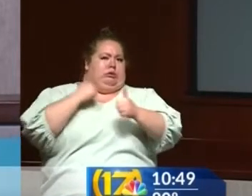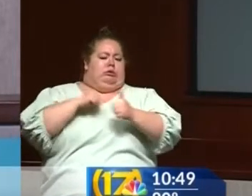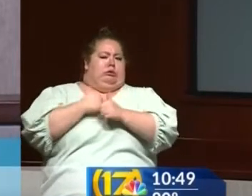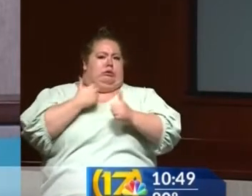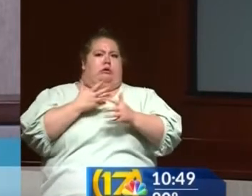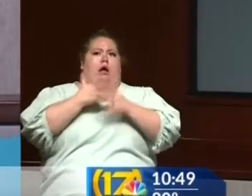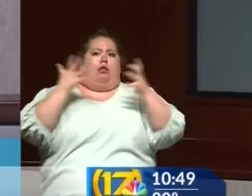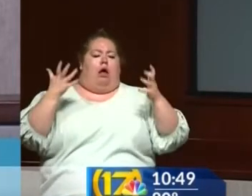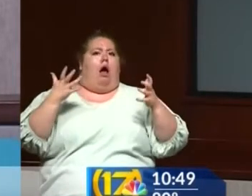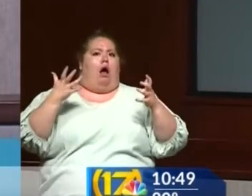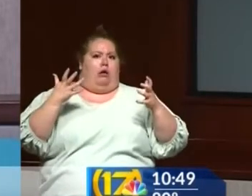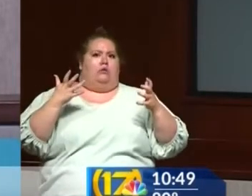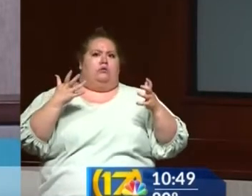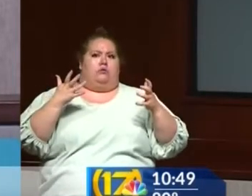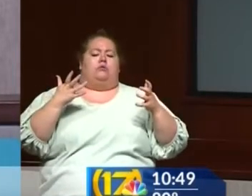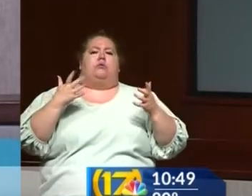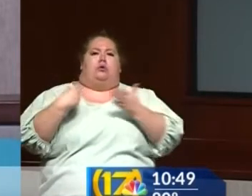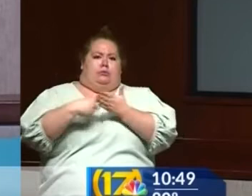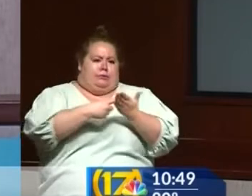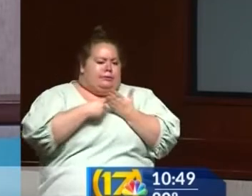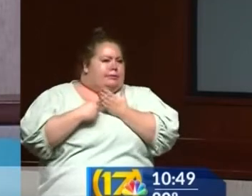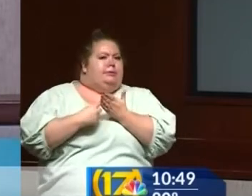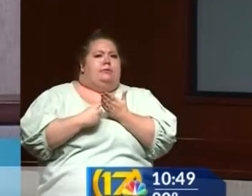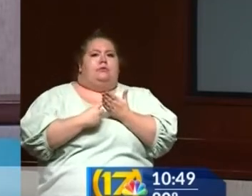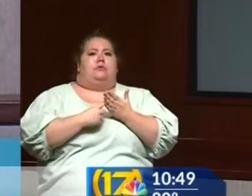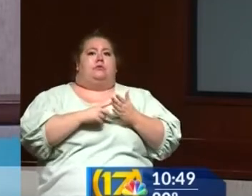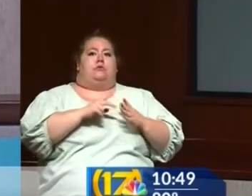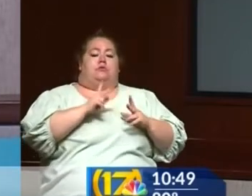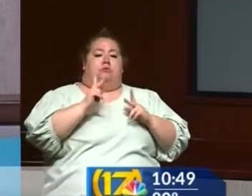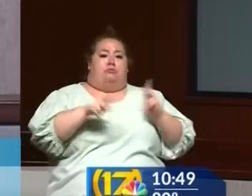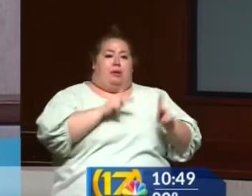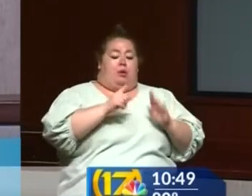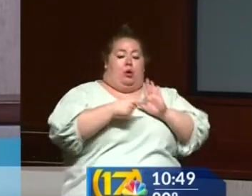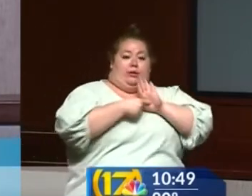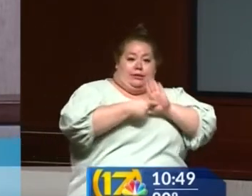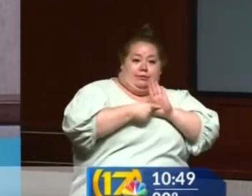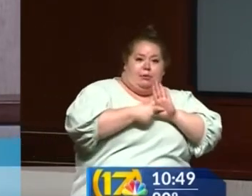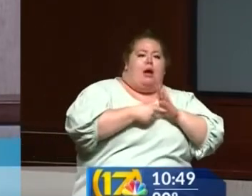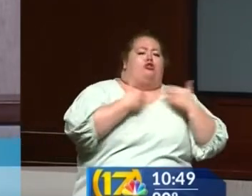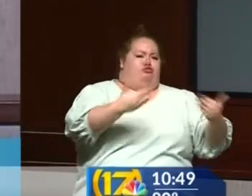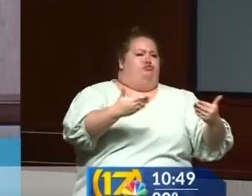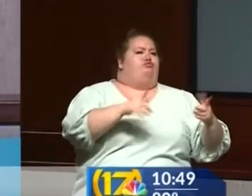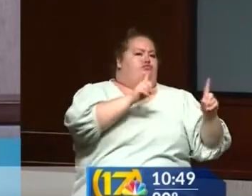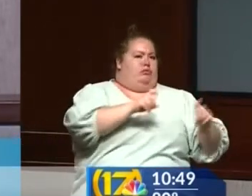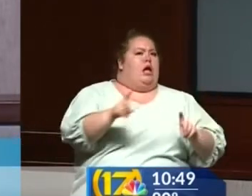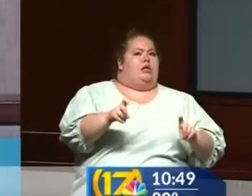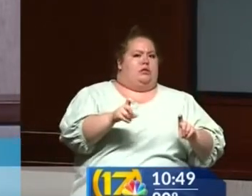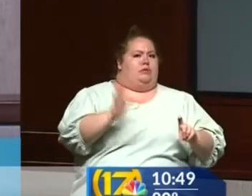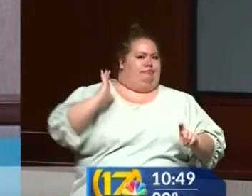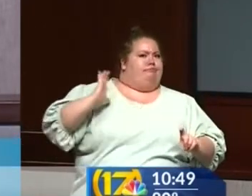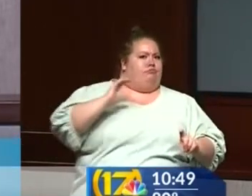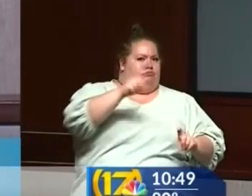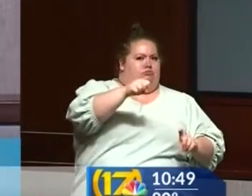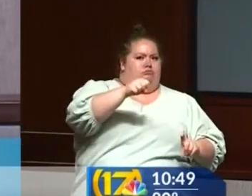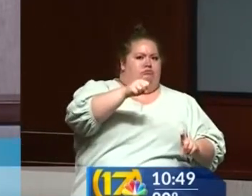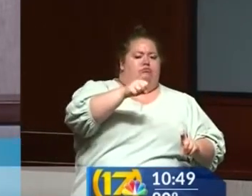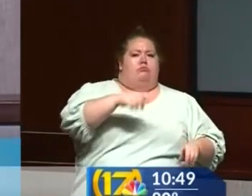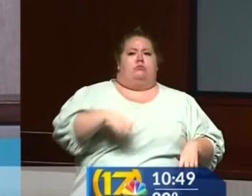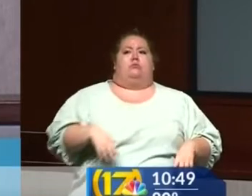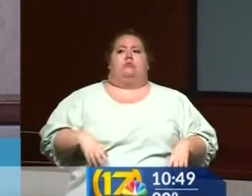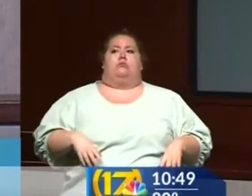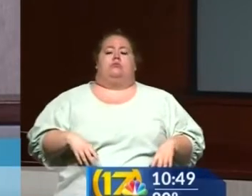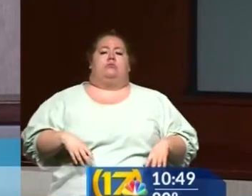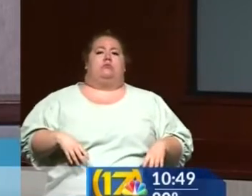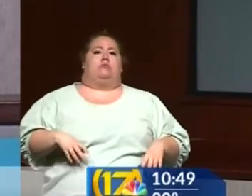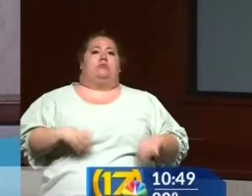a lot about ensuring that people who are symptomatic could get tested. And so as that the number of people out